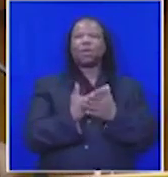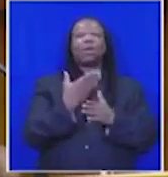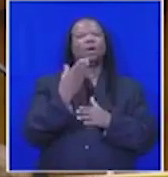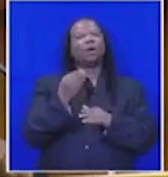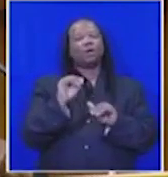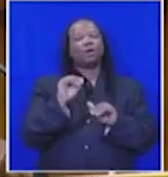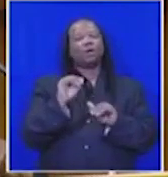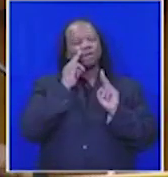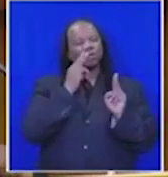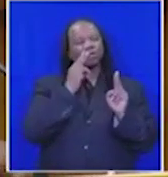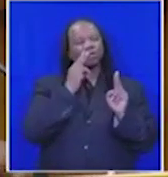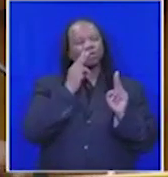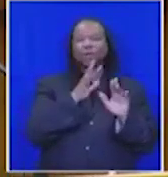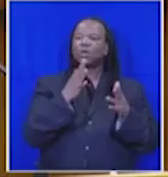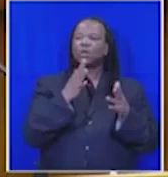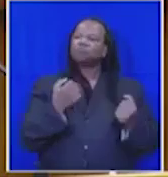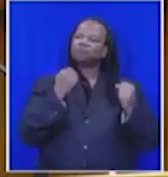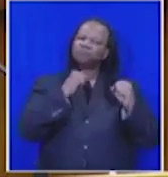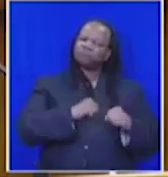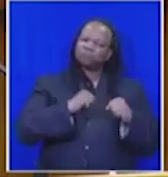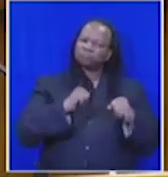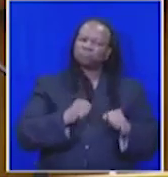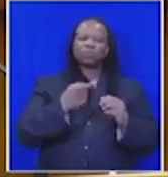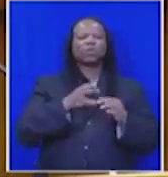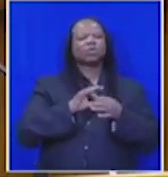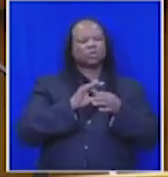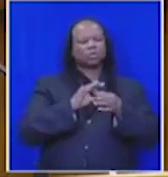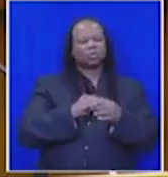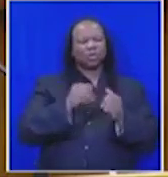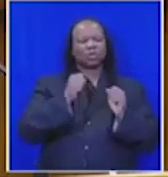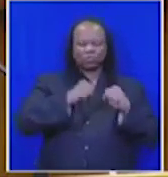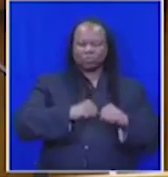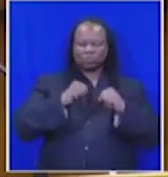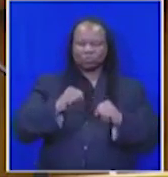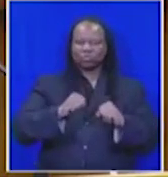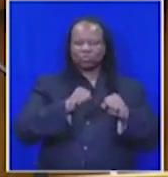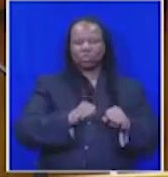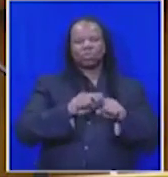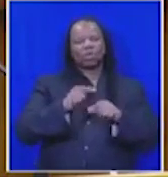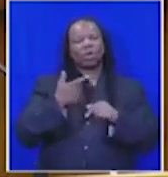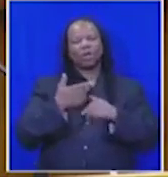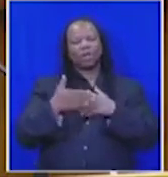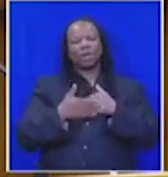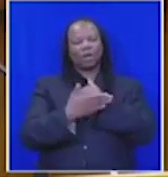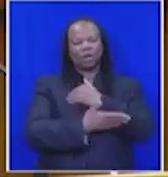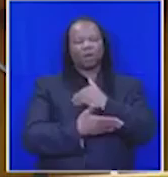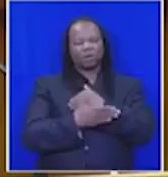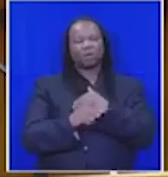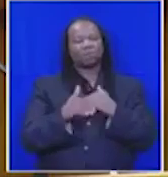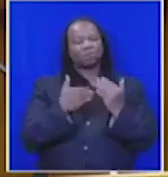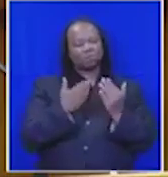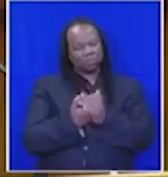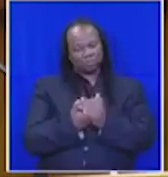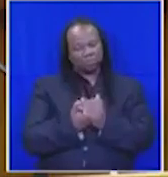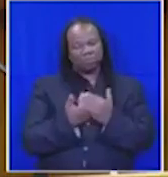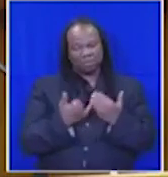joint communique, joint statement, and memorandum of cooperation with my neighboring counterparts. I can report in